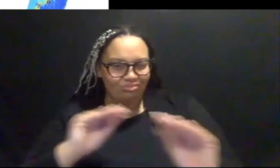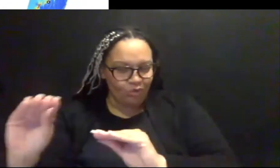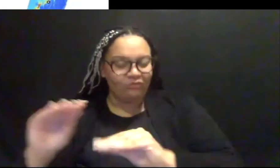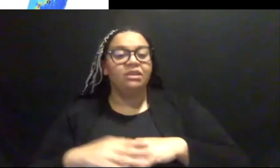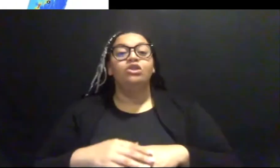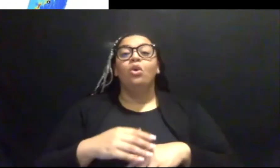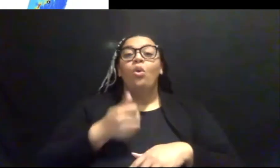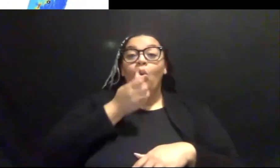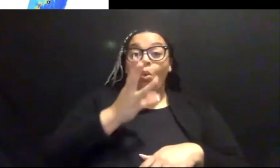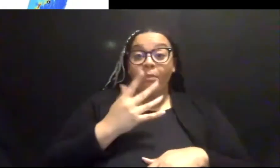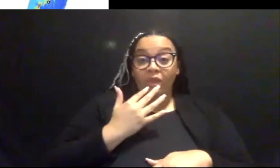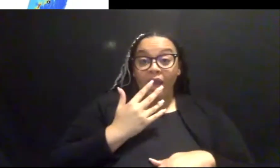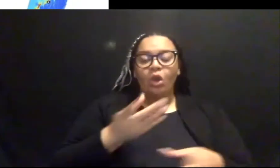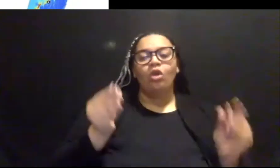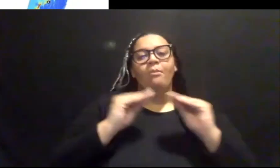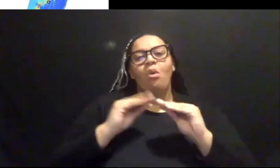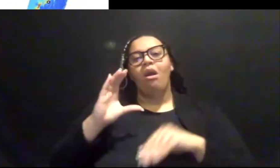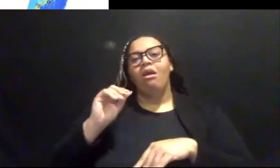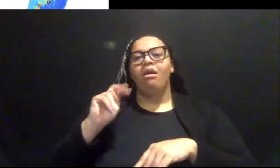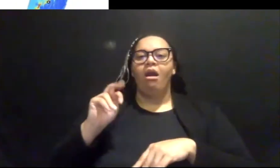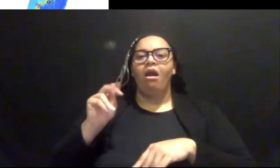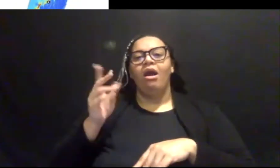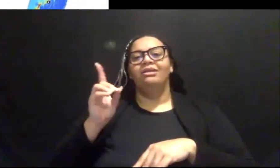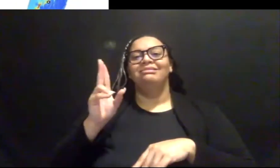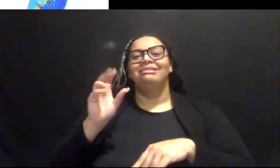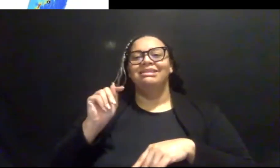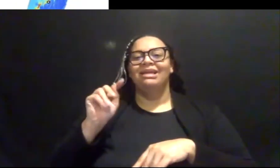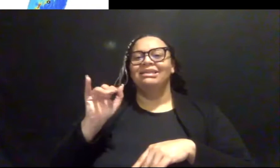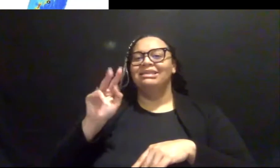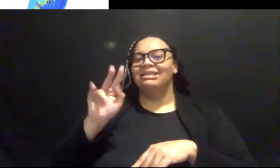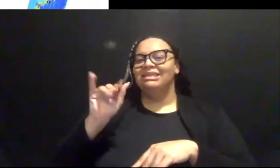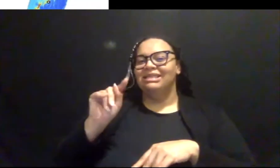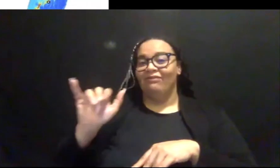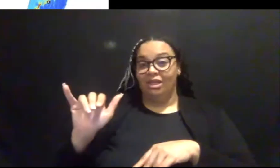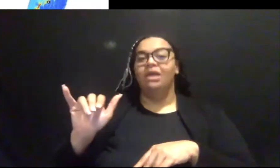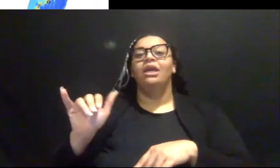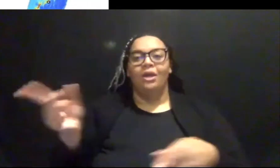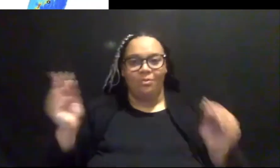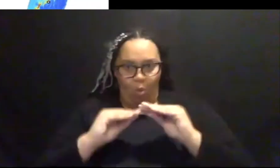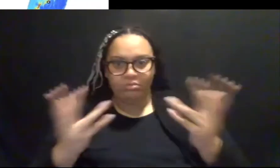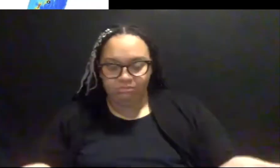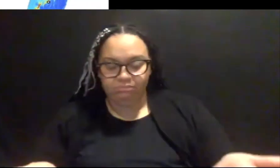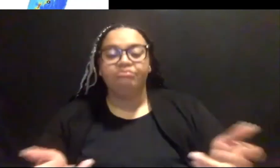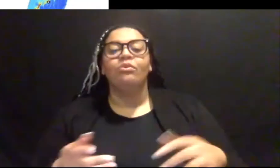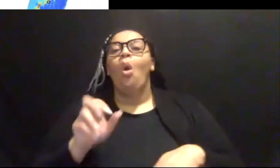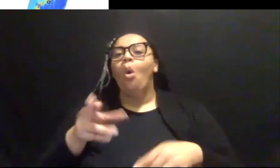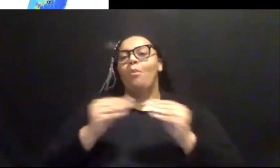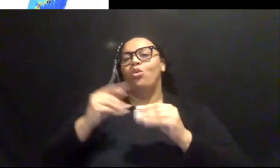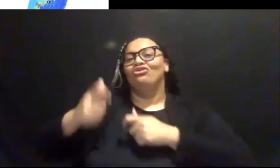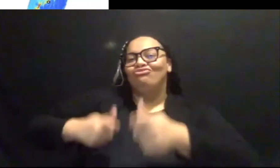color, the more conductivity or the more gene flow there is. And again, down in the lower